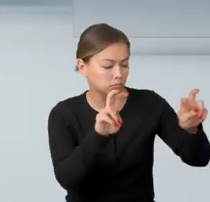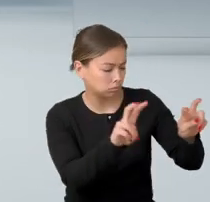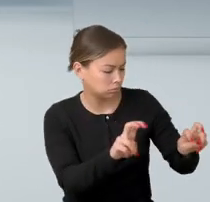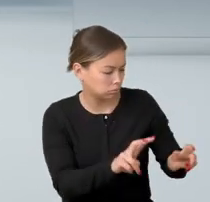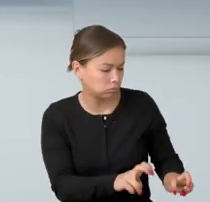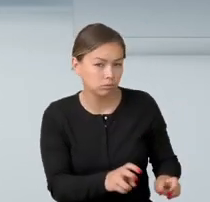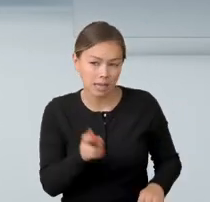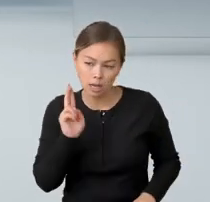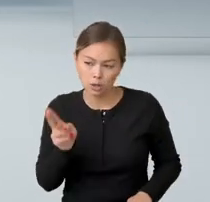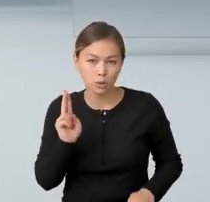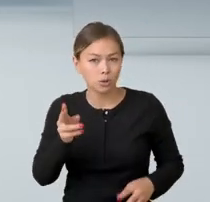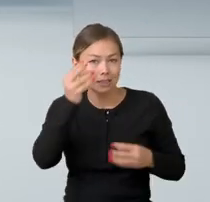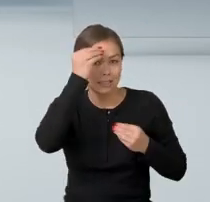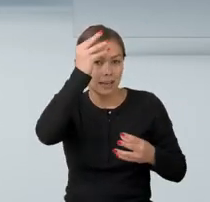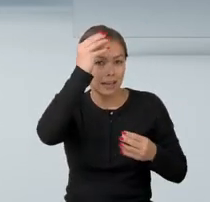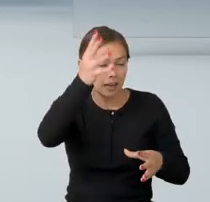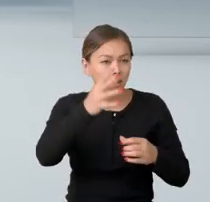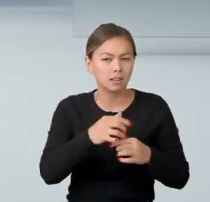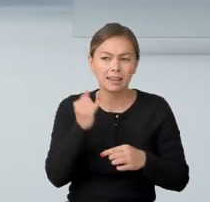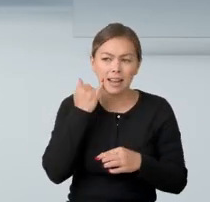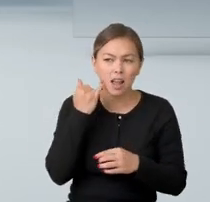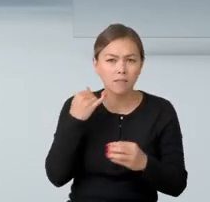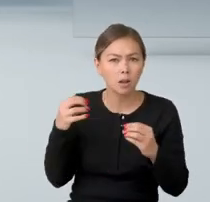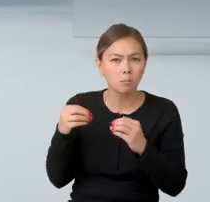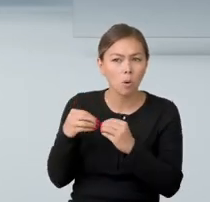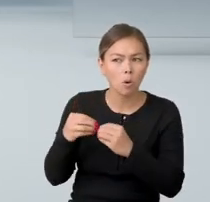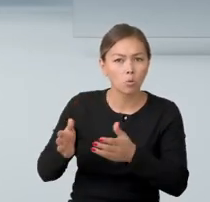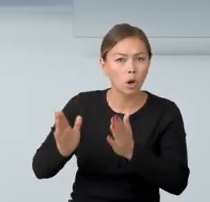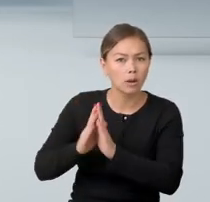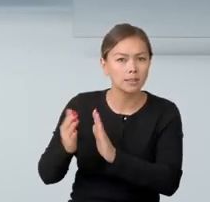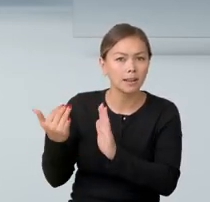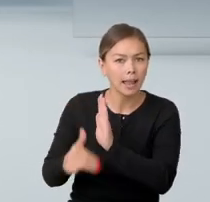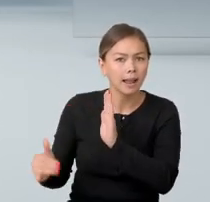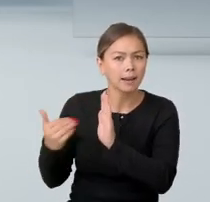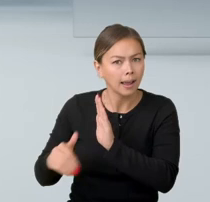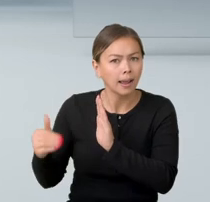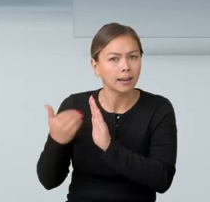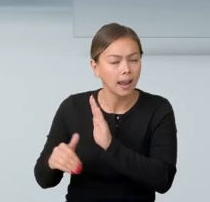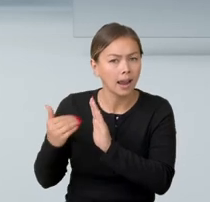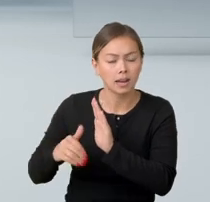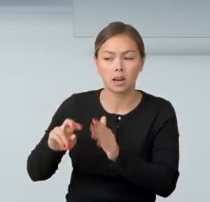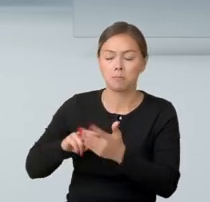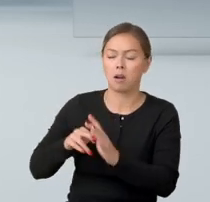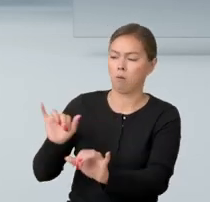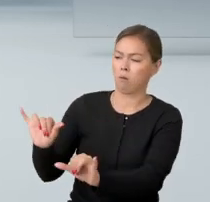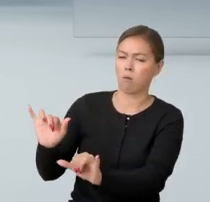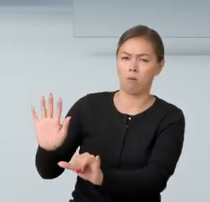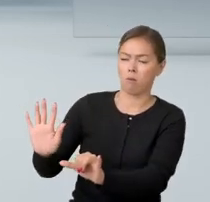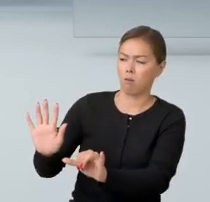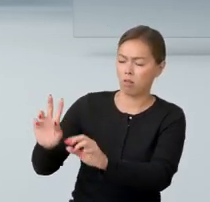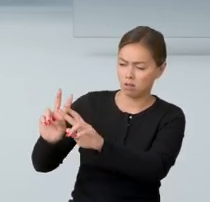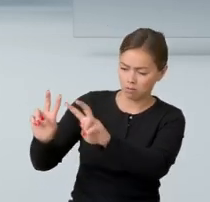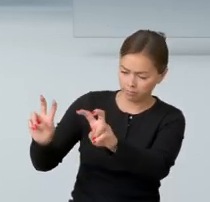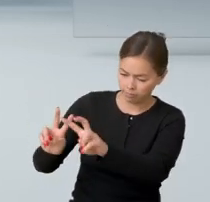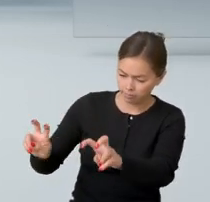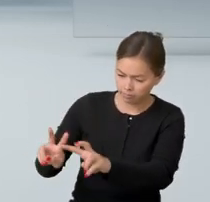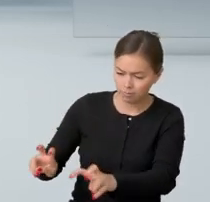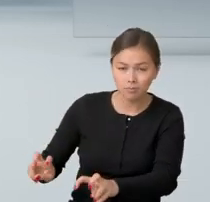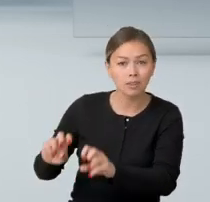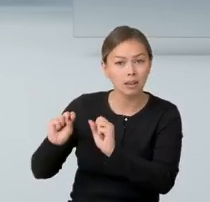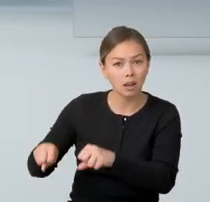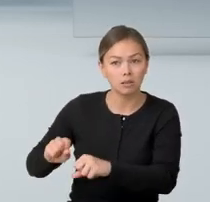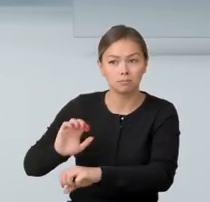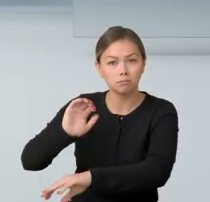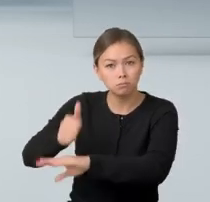requests they can analyze the historical data and understand the the ones that are coming more frequently they can actually